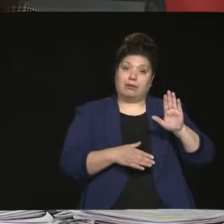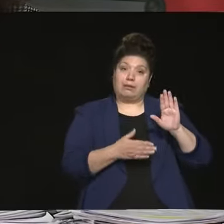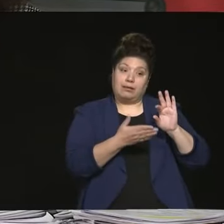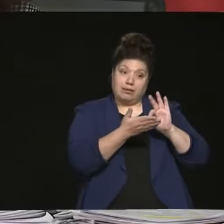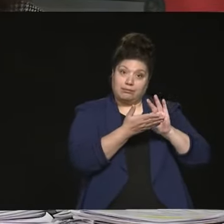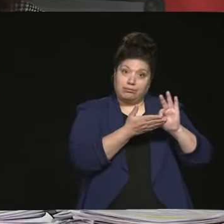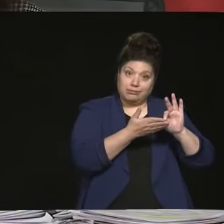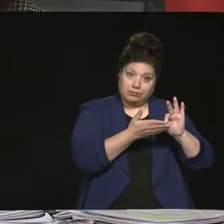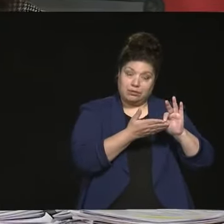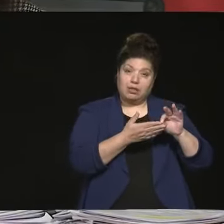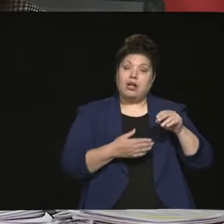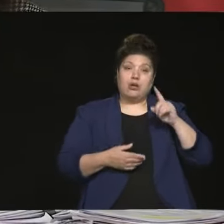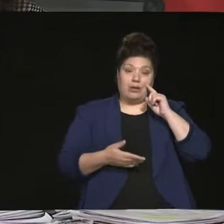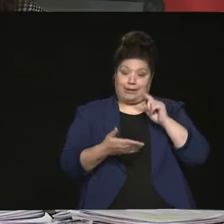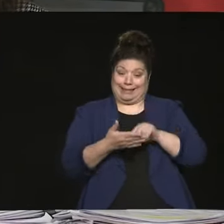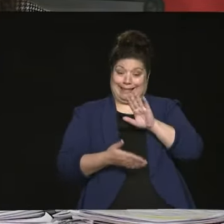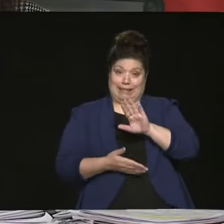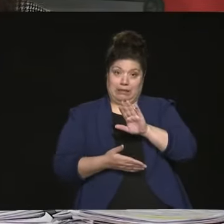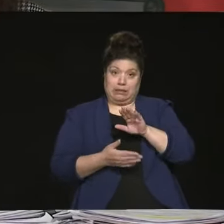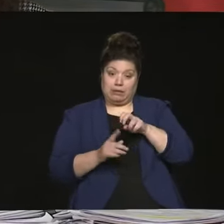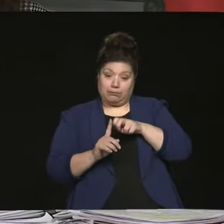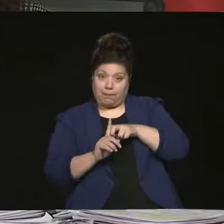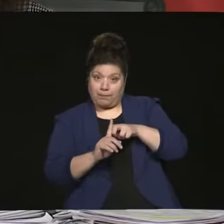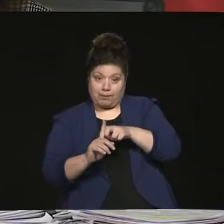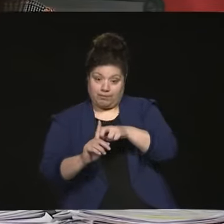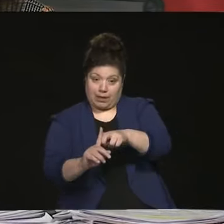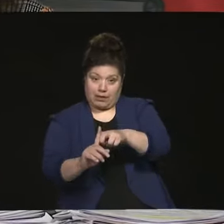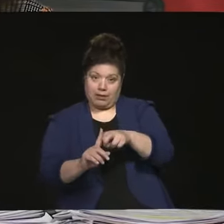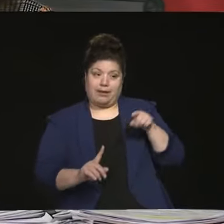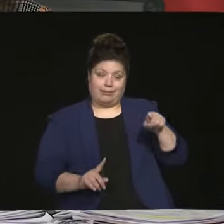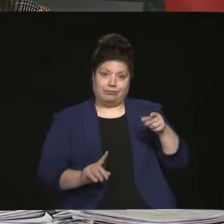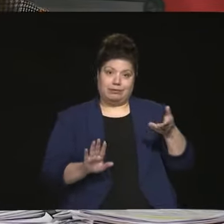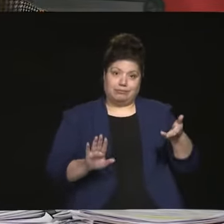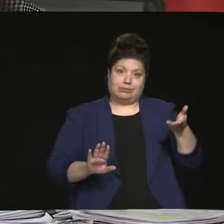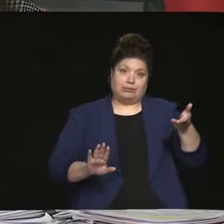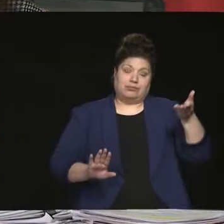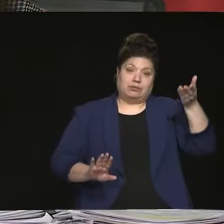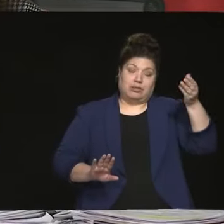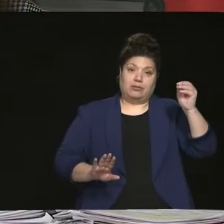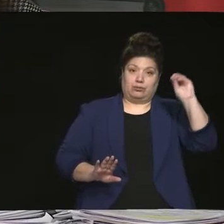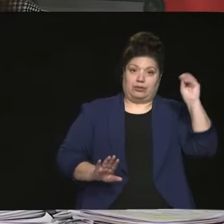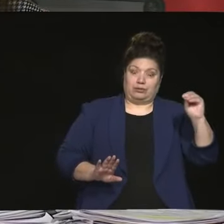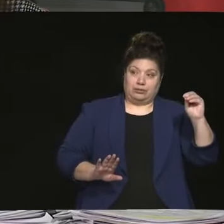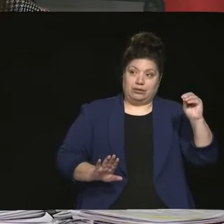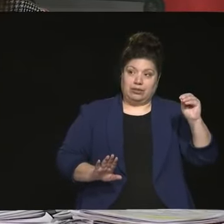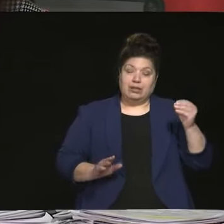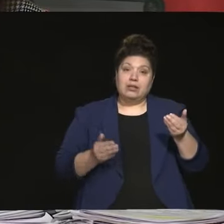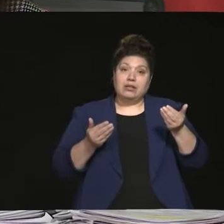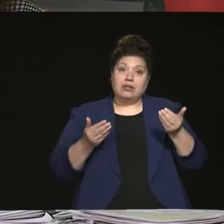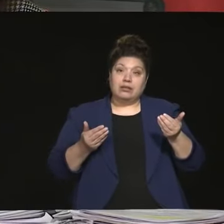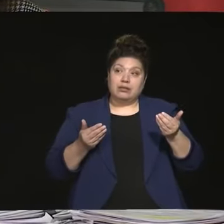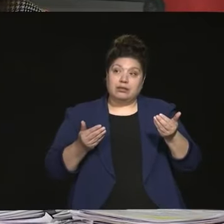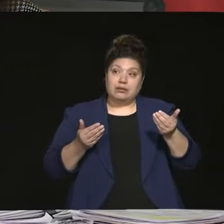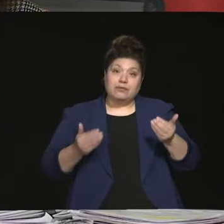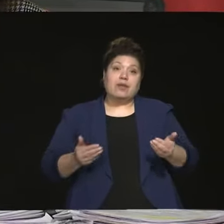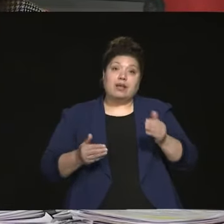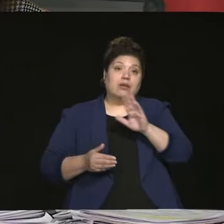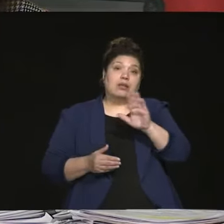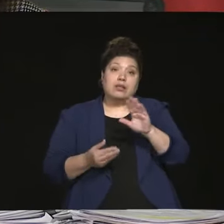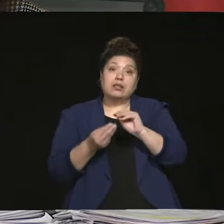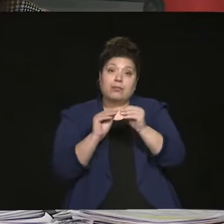increases. Again, any number that I sort of present right now will be subjected to change as the